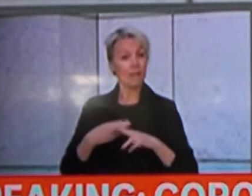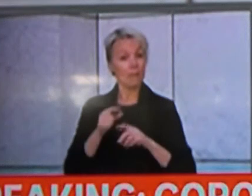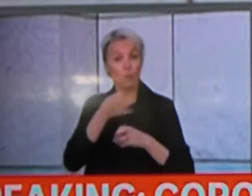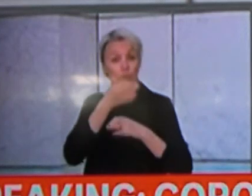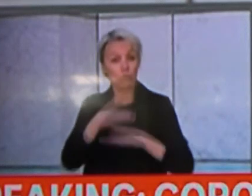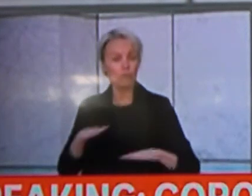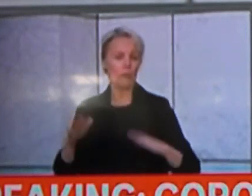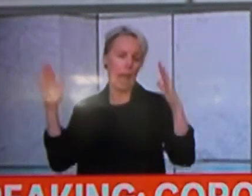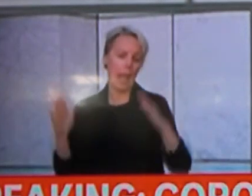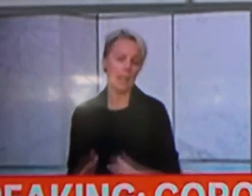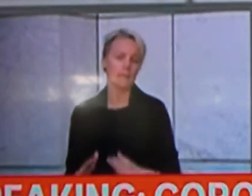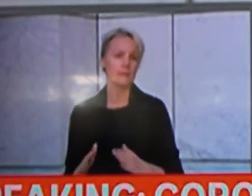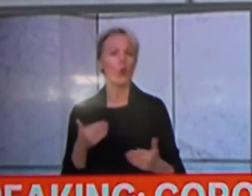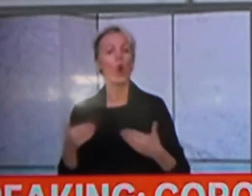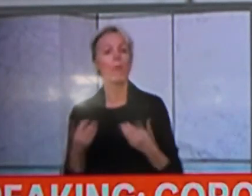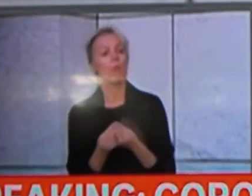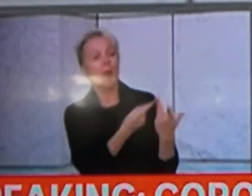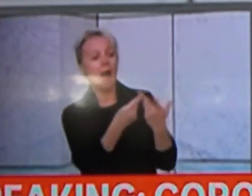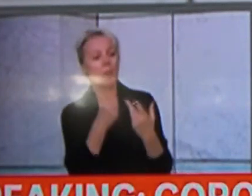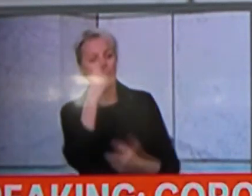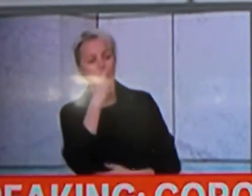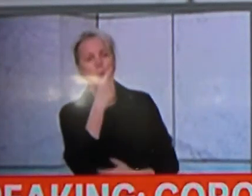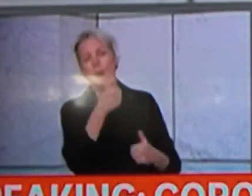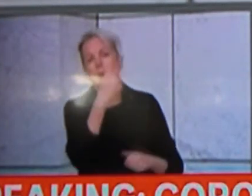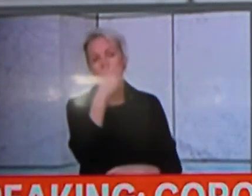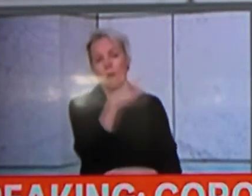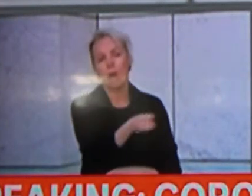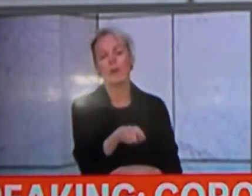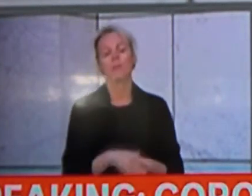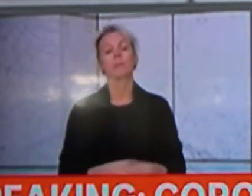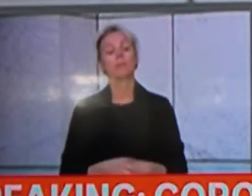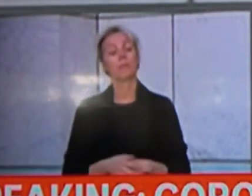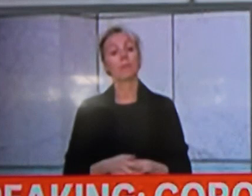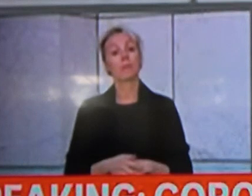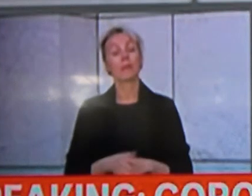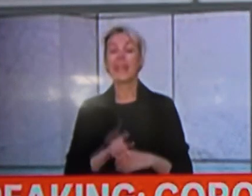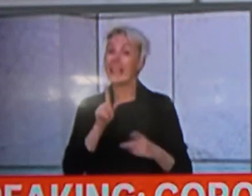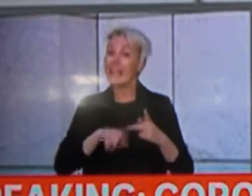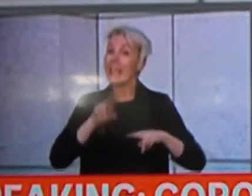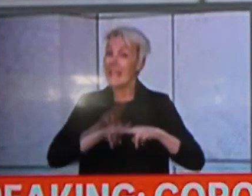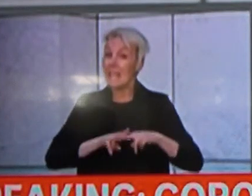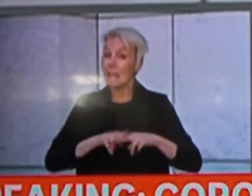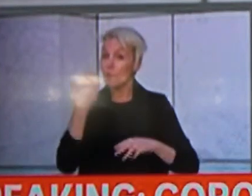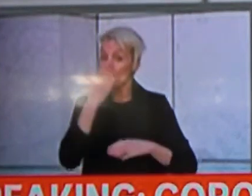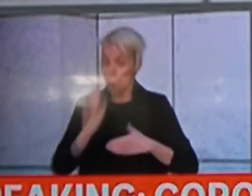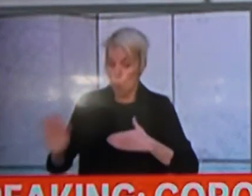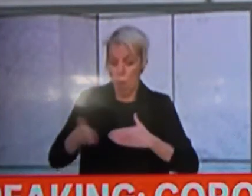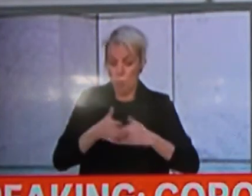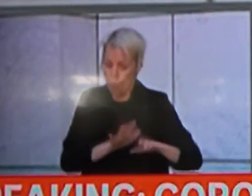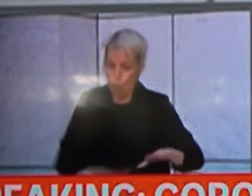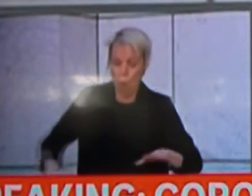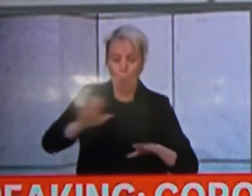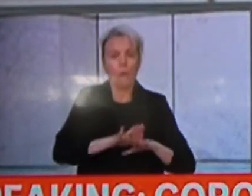of the population. It is also still the fact that if there were widespread school closures across the country, that